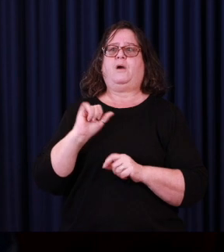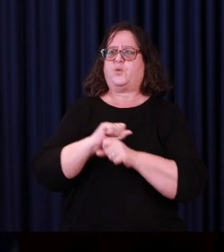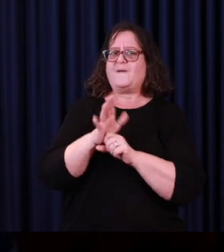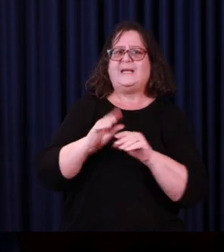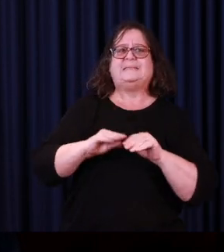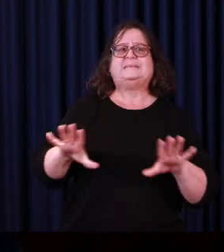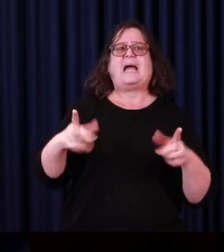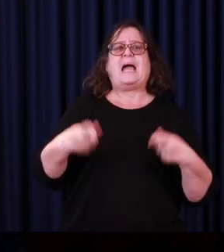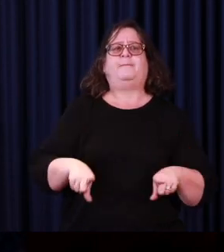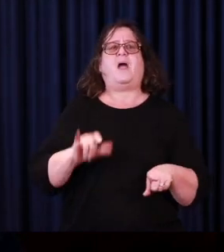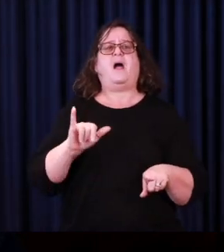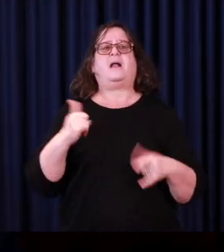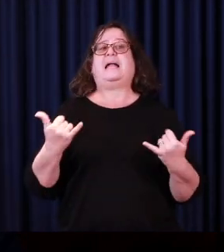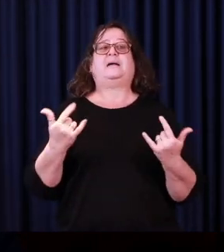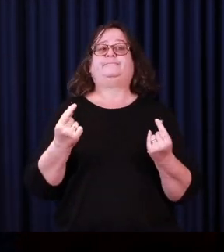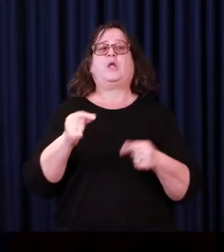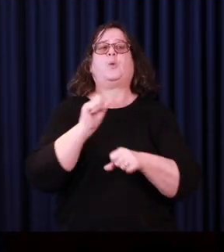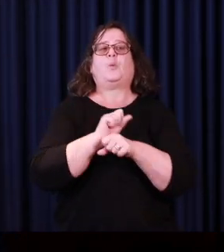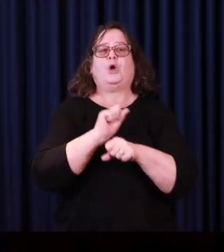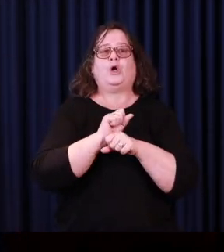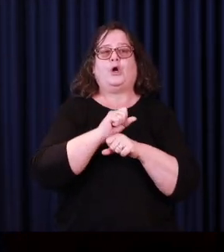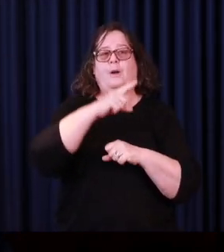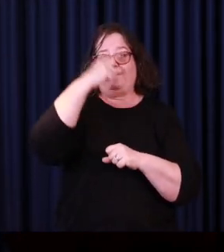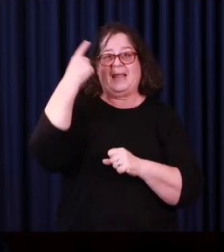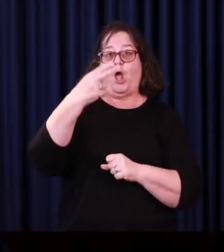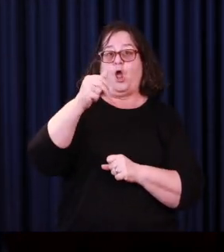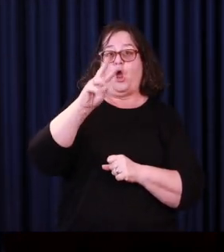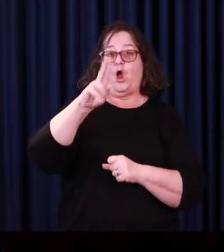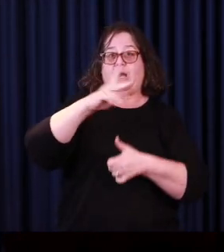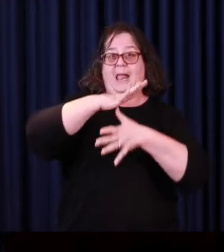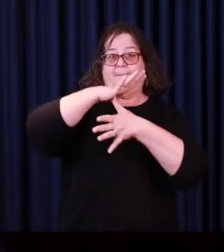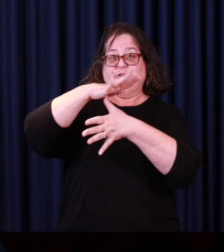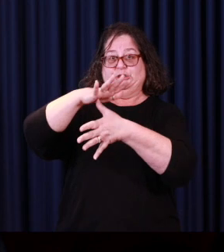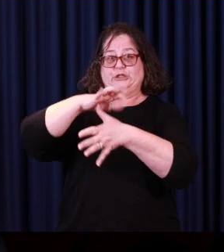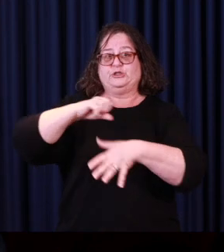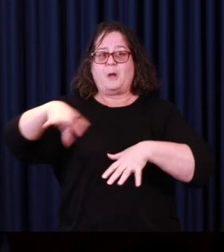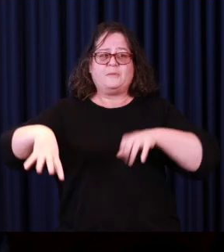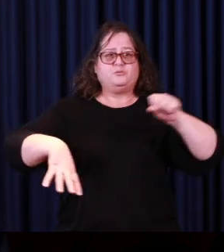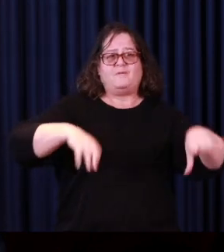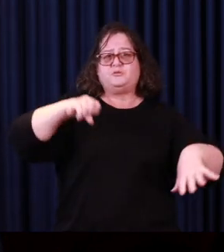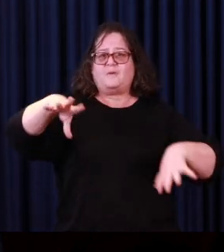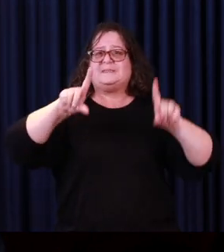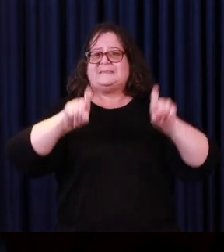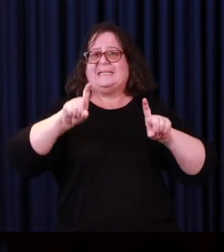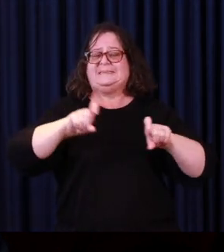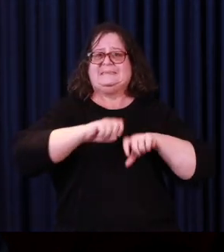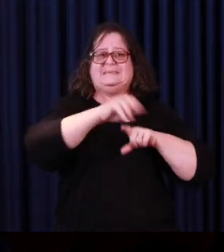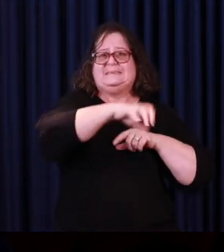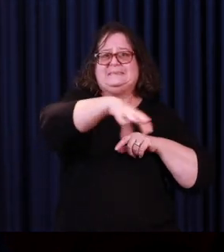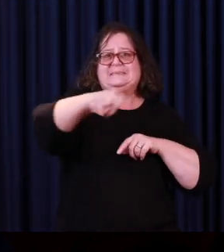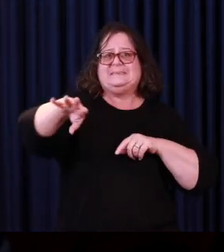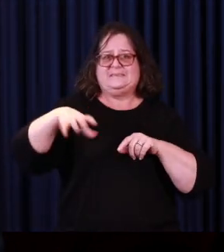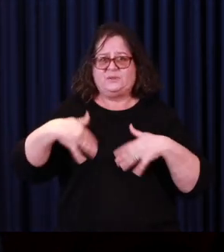Hawk helicopter, delivering COVID testing kits to tribal nations. That was Will's idea